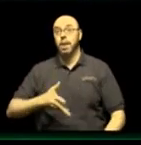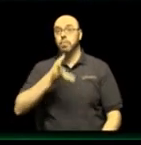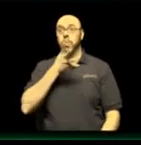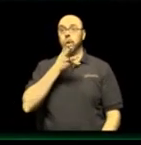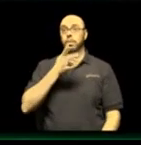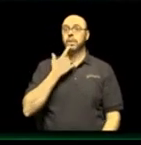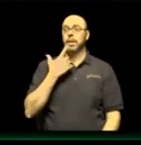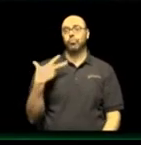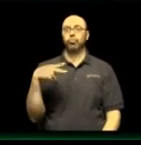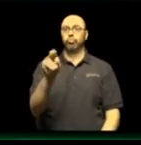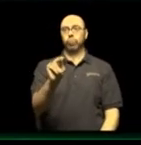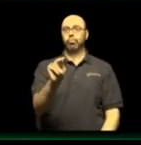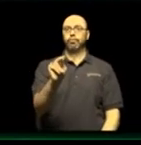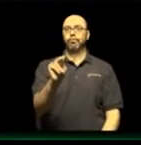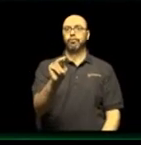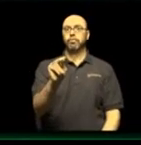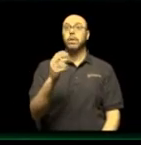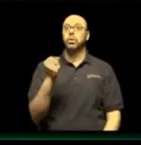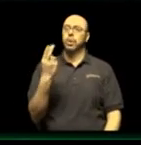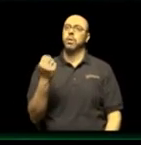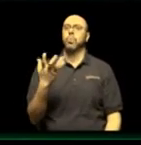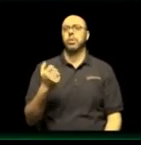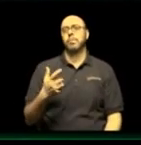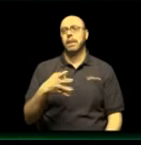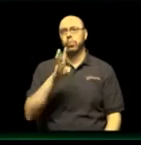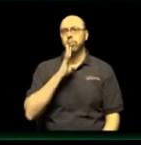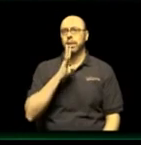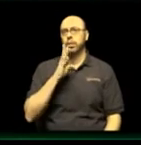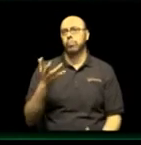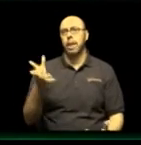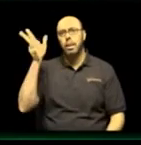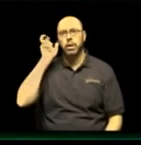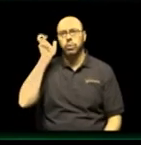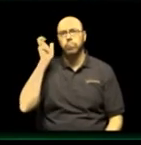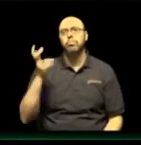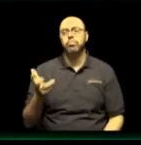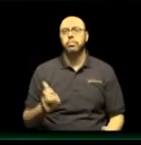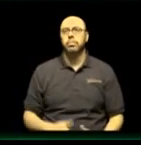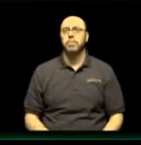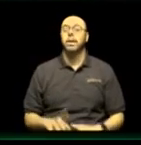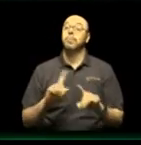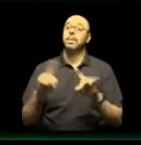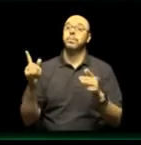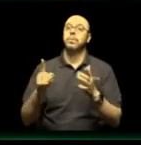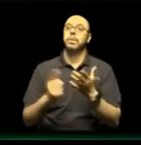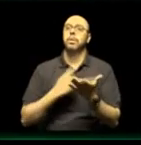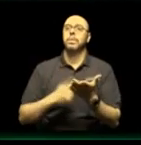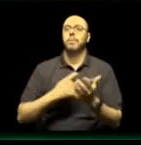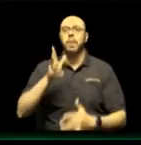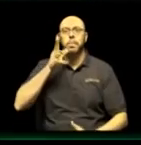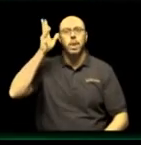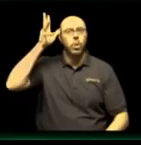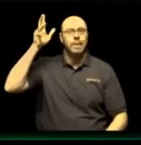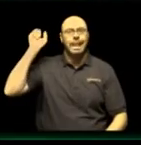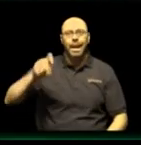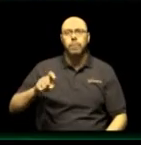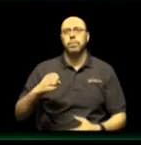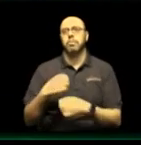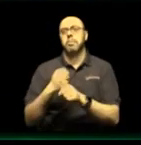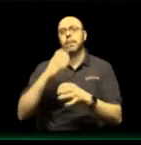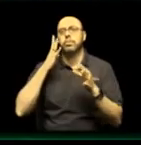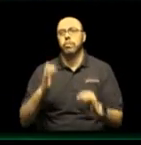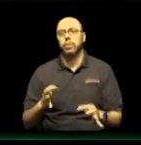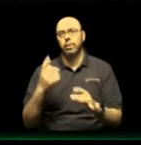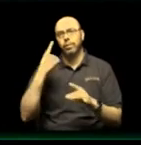no, no. She wants me to learn to listen to speak. Because sometimes the parents have to make a choice.